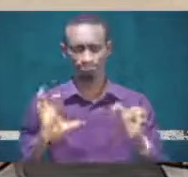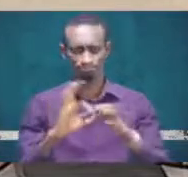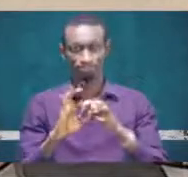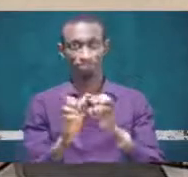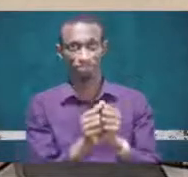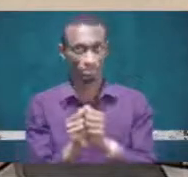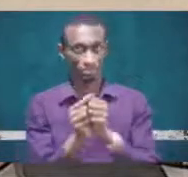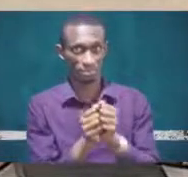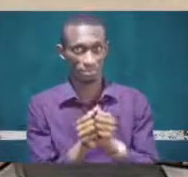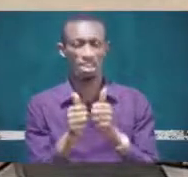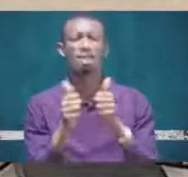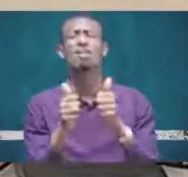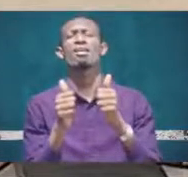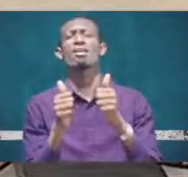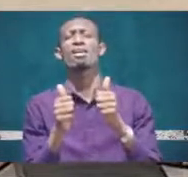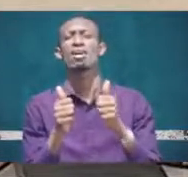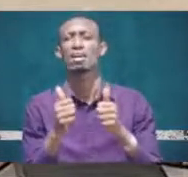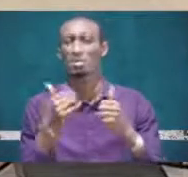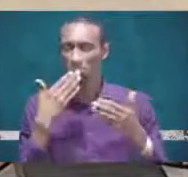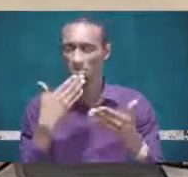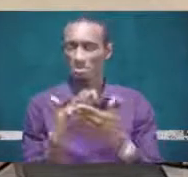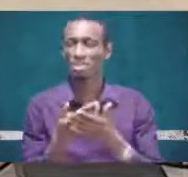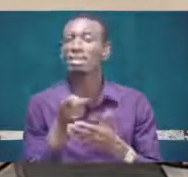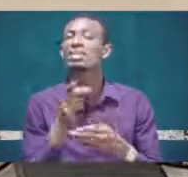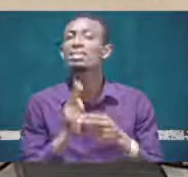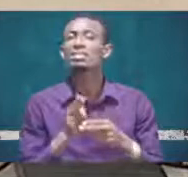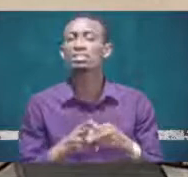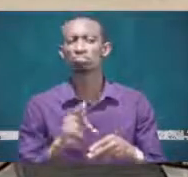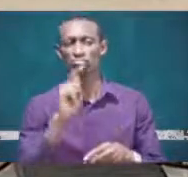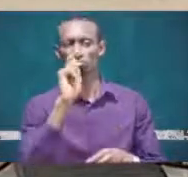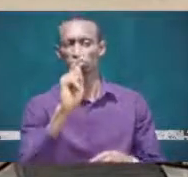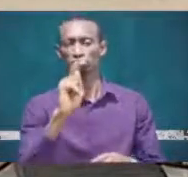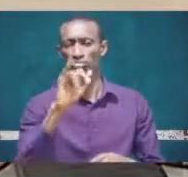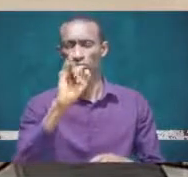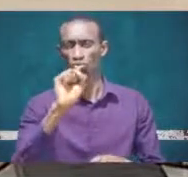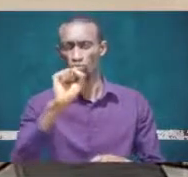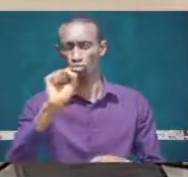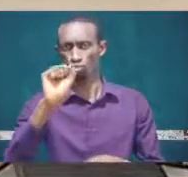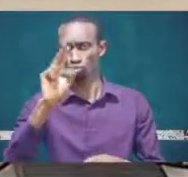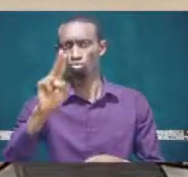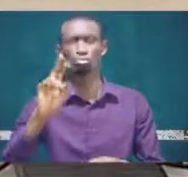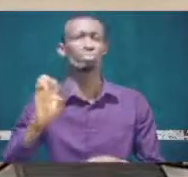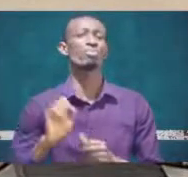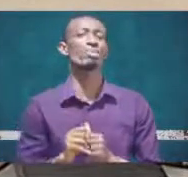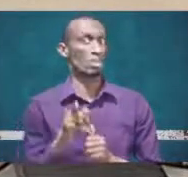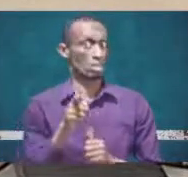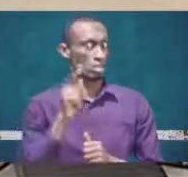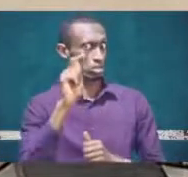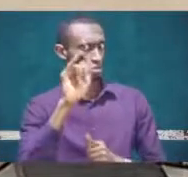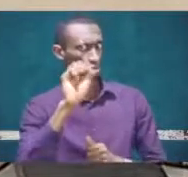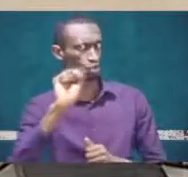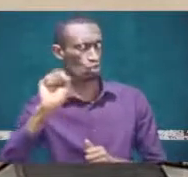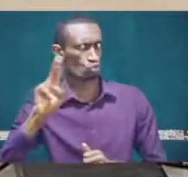Excellent. It's a tissue. A tissue is a group of similar cells which are specialized